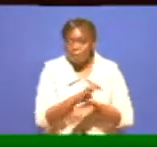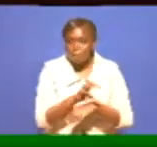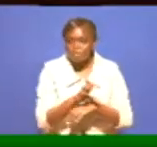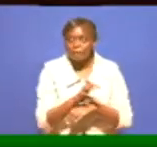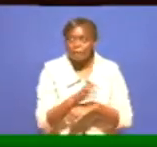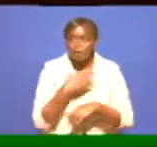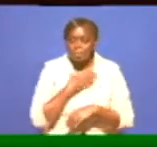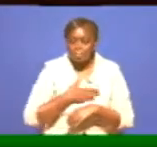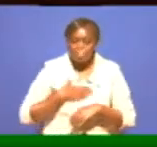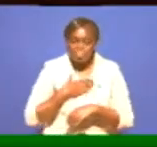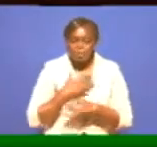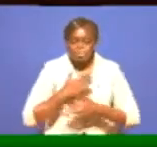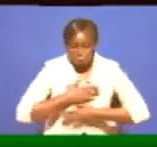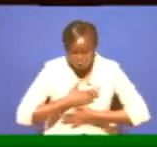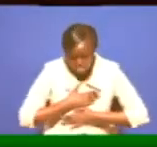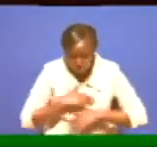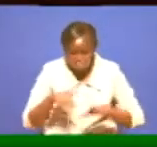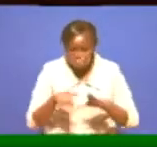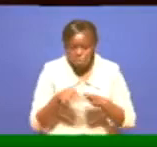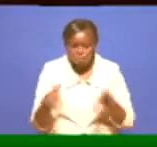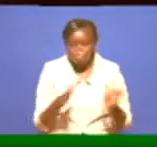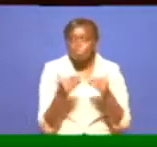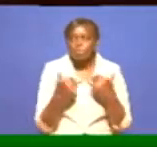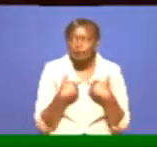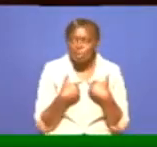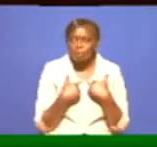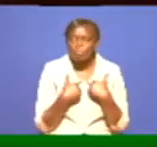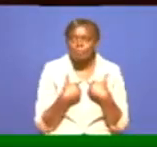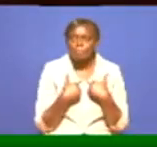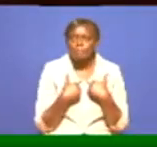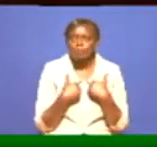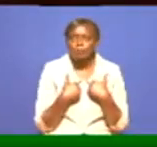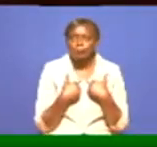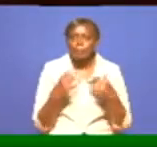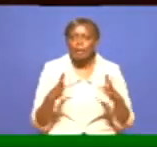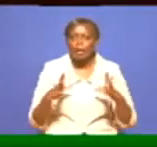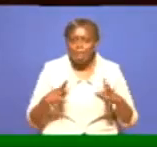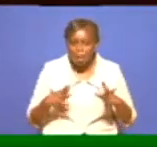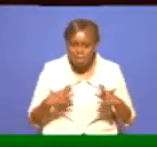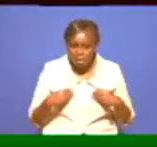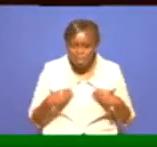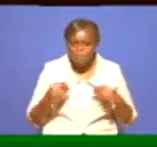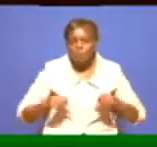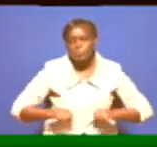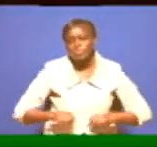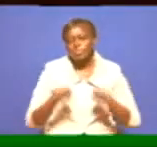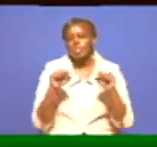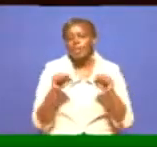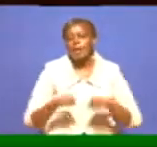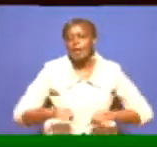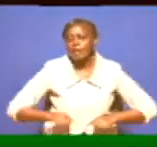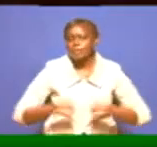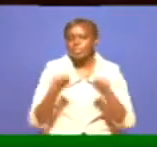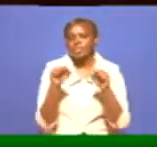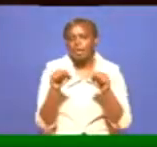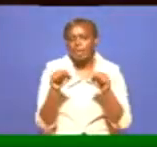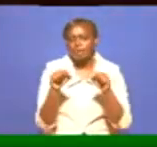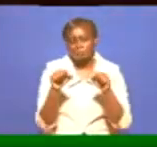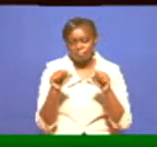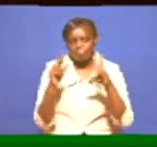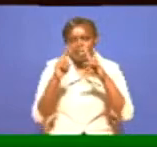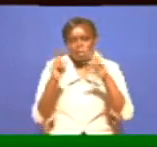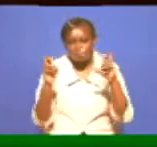please, Honorable Pukose, you have had your opportunity, you have spoken. Let us allow the chair was bringing out, this is an issue that we need to